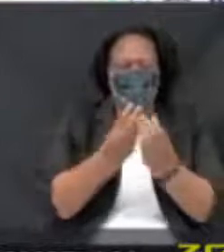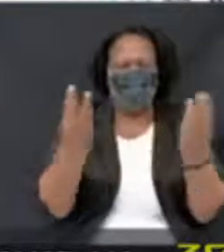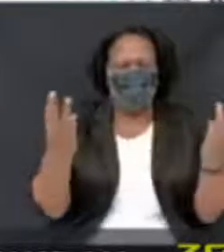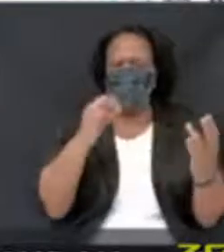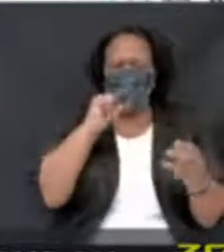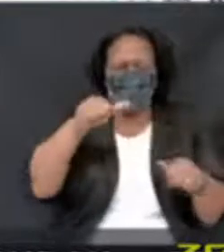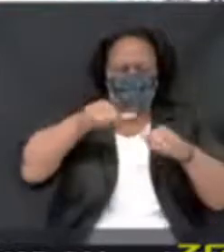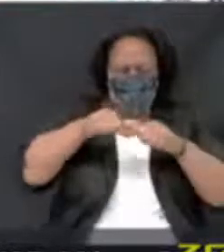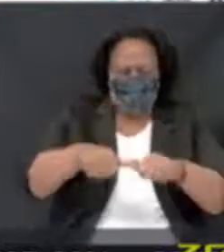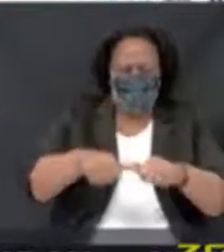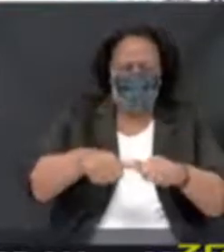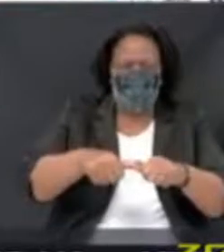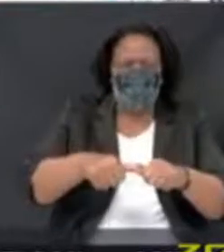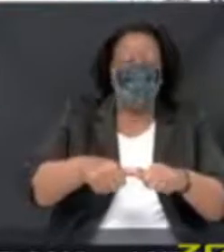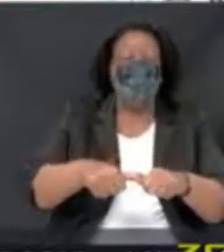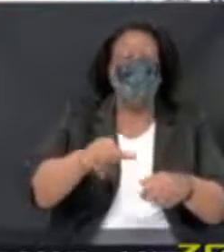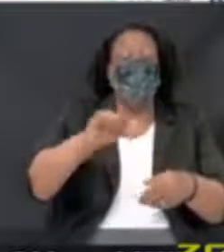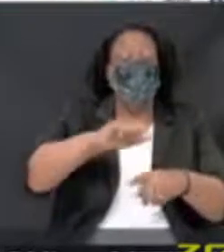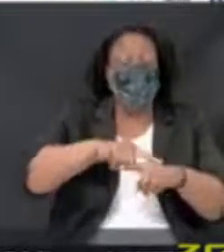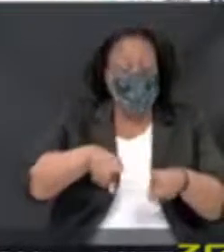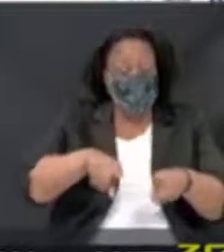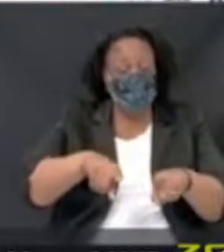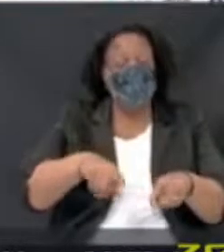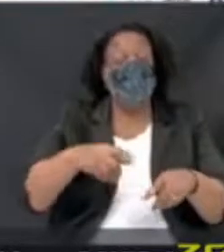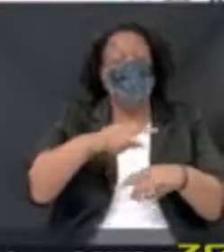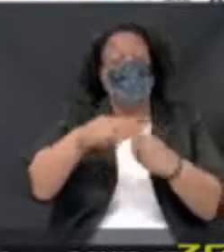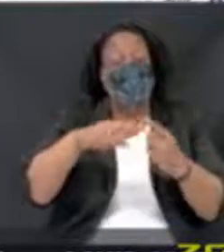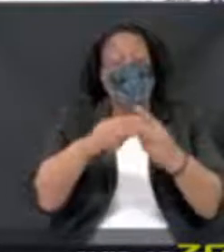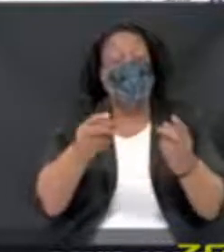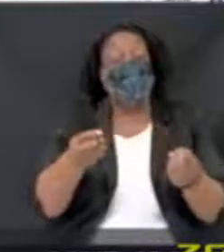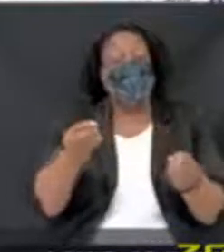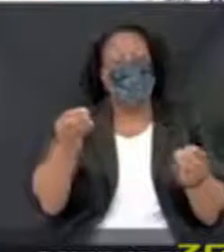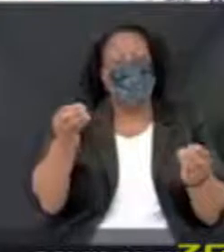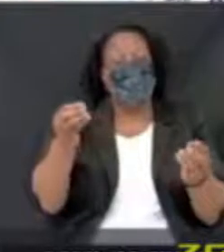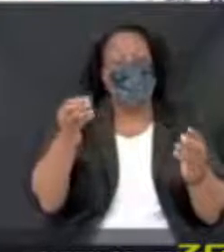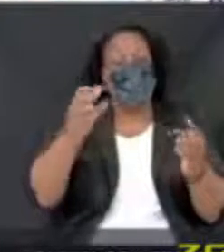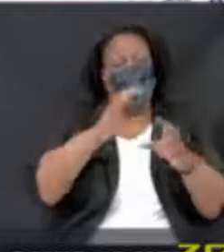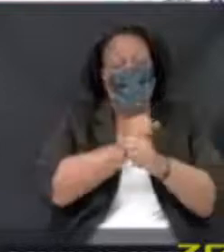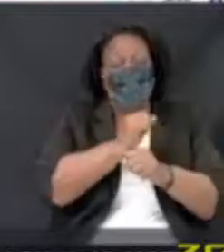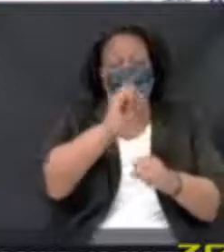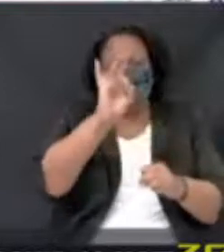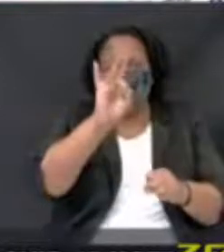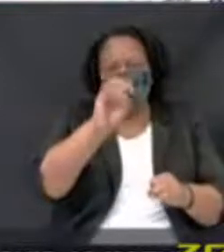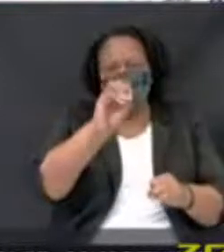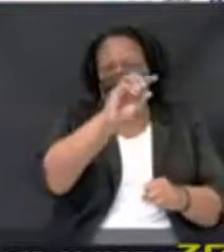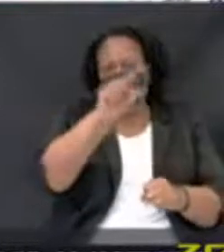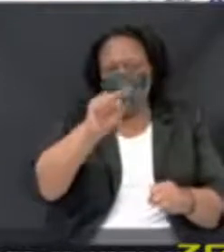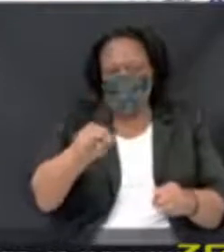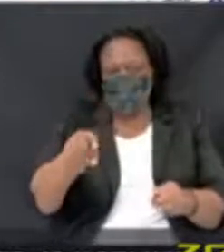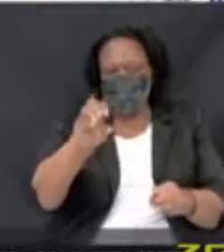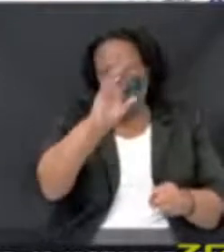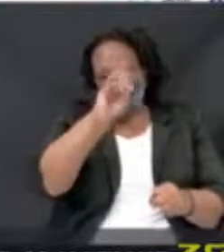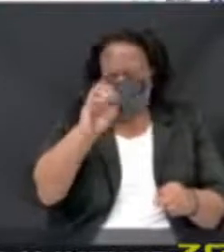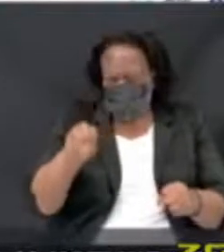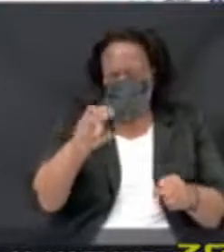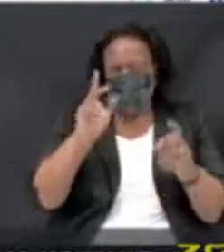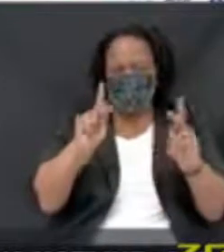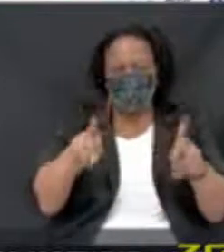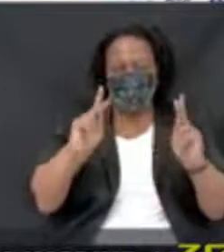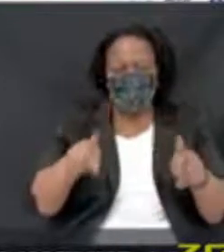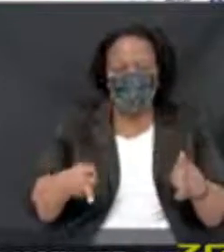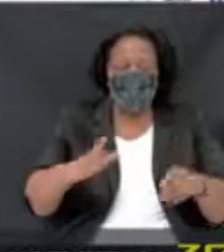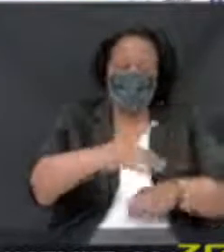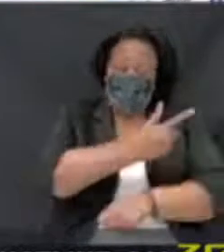was a temporary measure until we reach the necessary threshold to move to the next phase of removing the physical